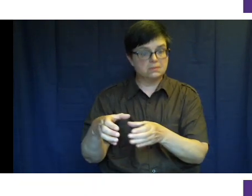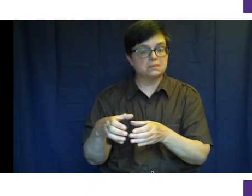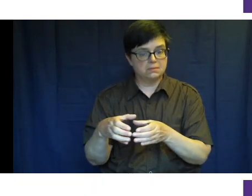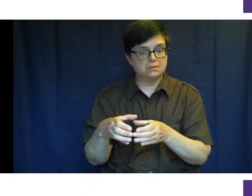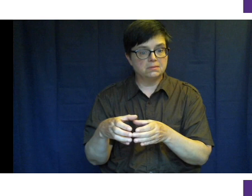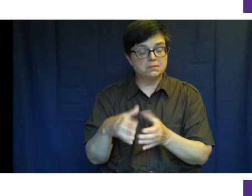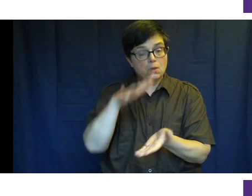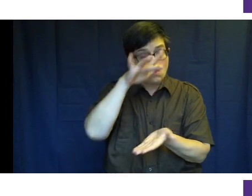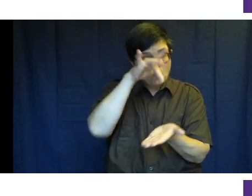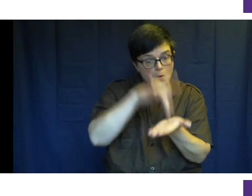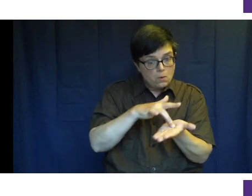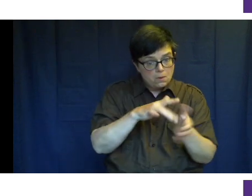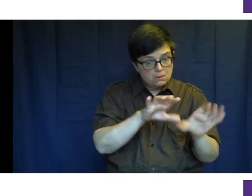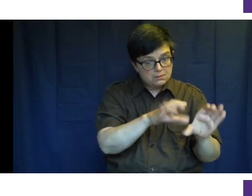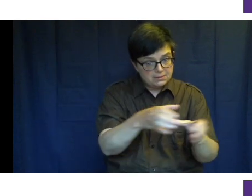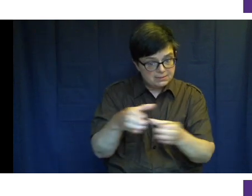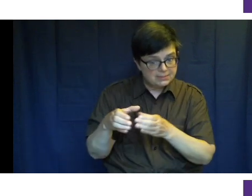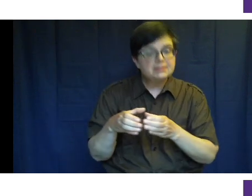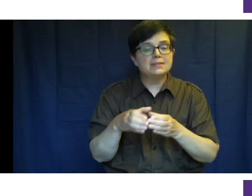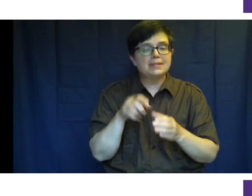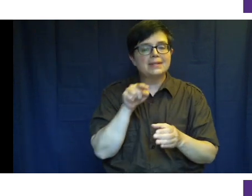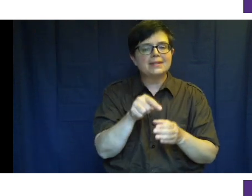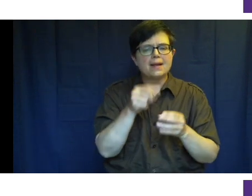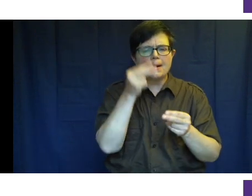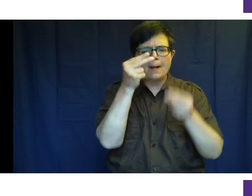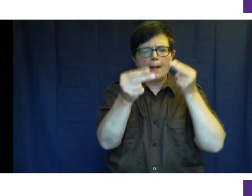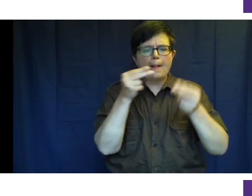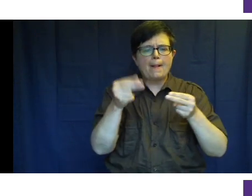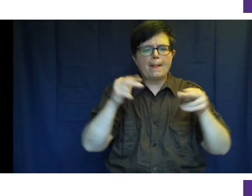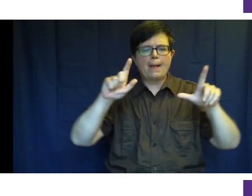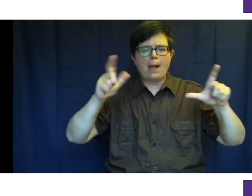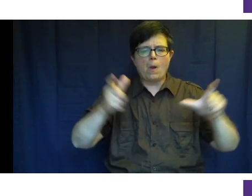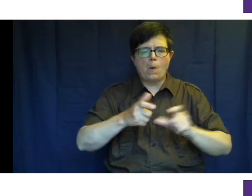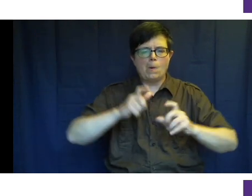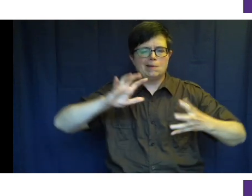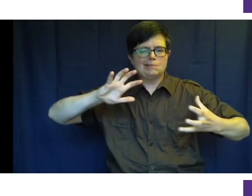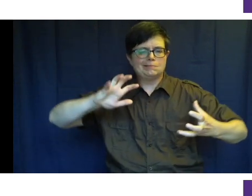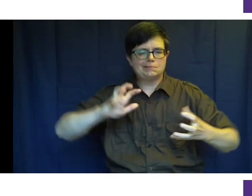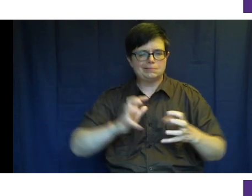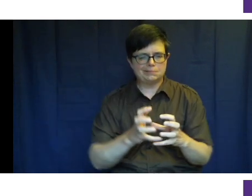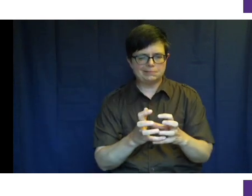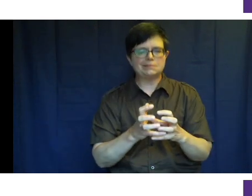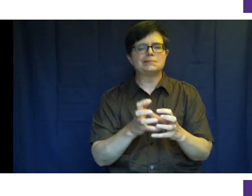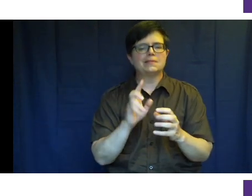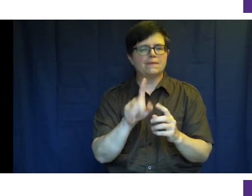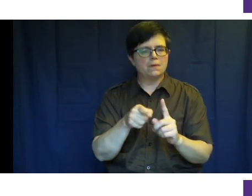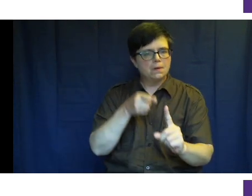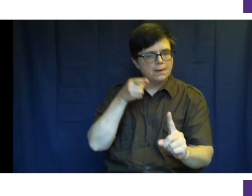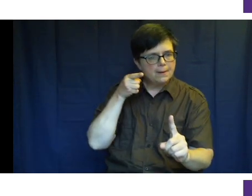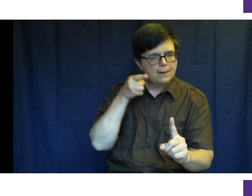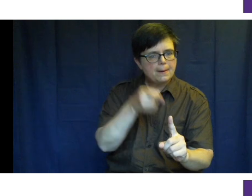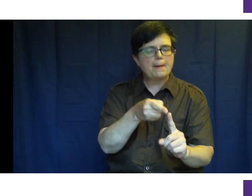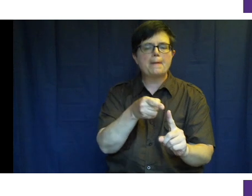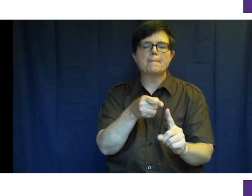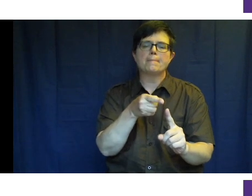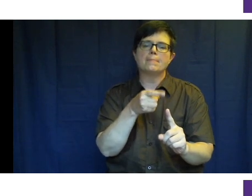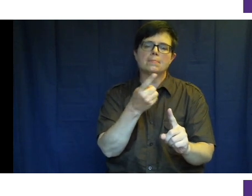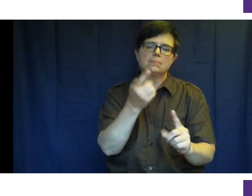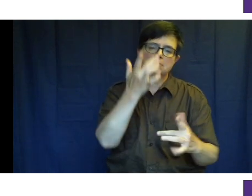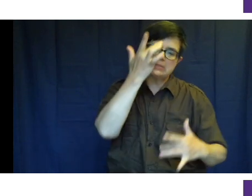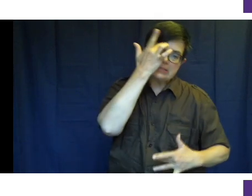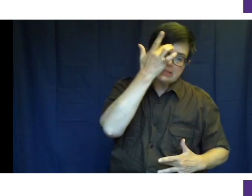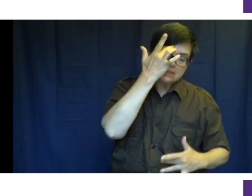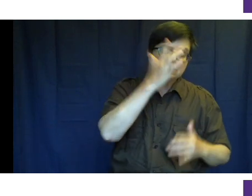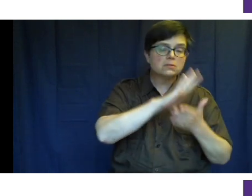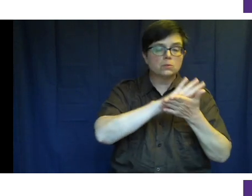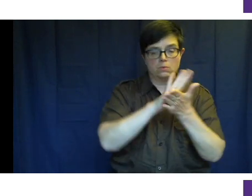core sets. These core sets are a reduced number of codes that can be used only in the